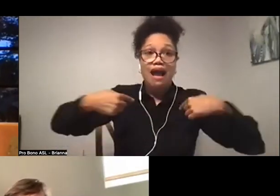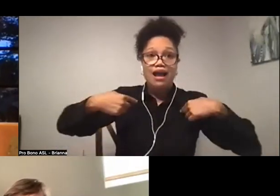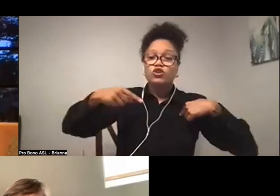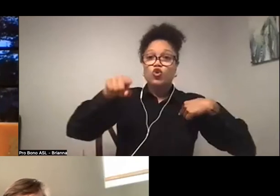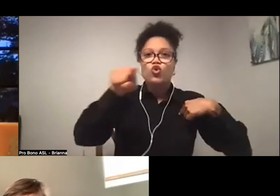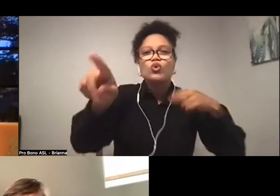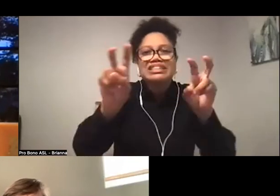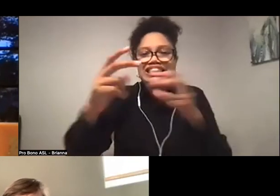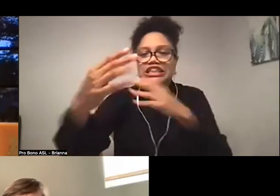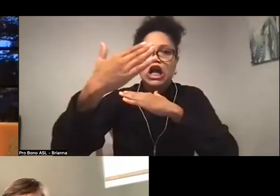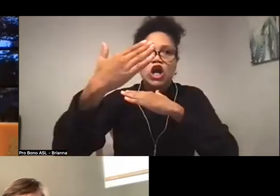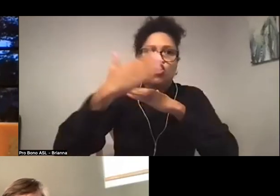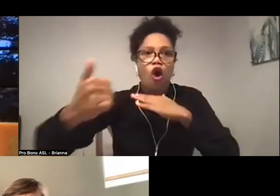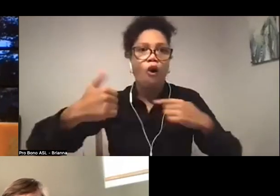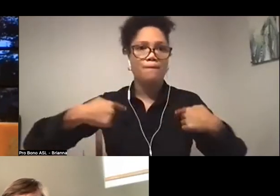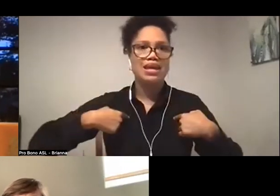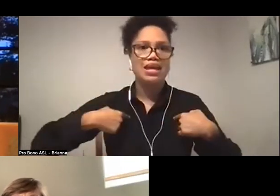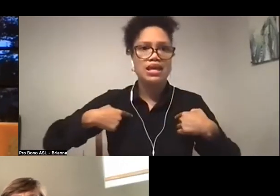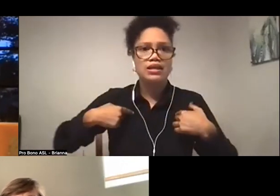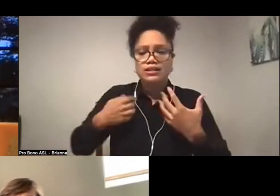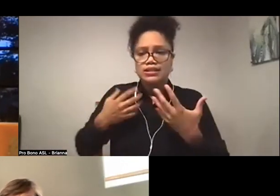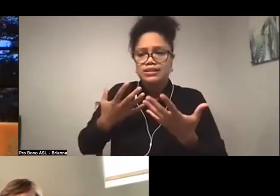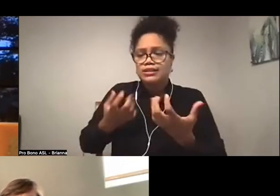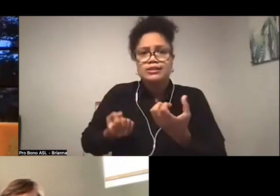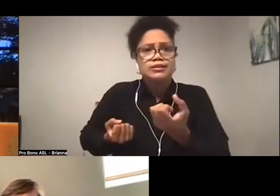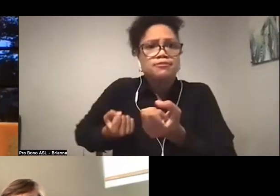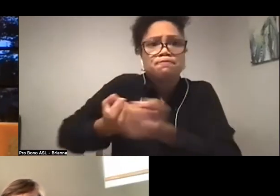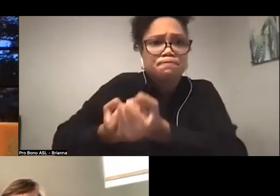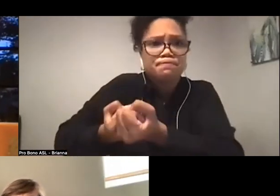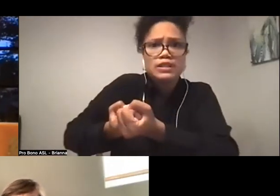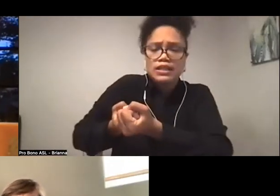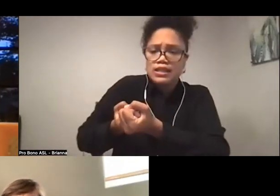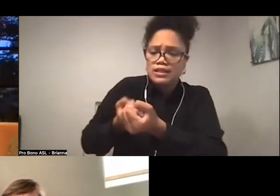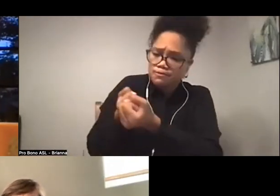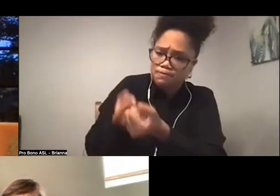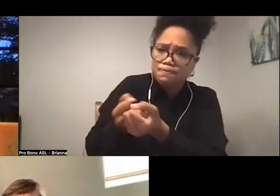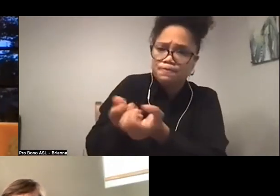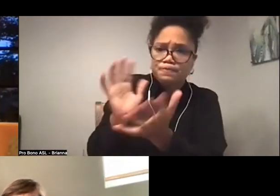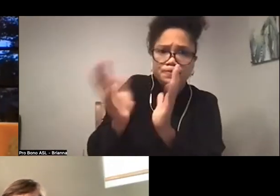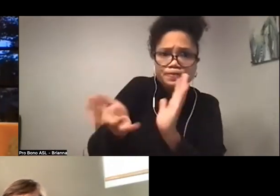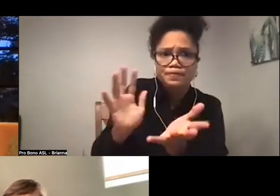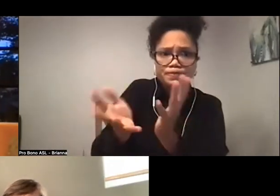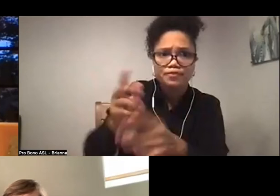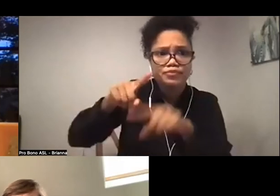extend myself and to see your well-being as very fundamentally